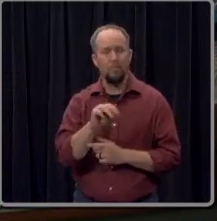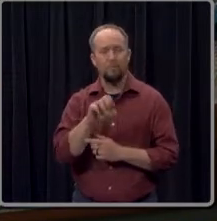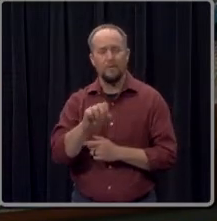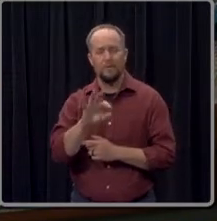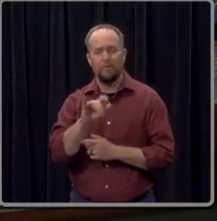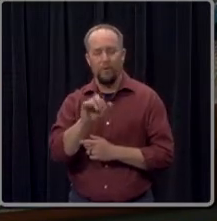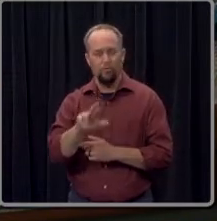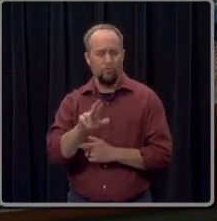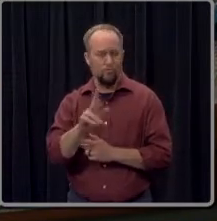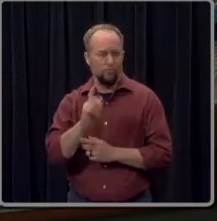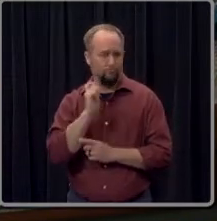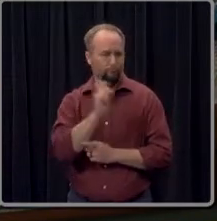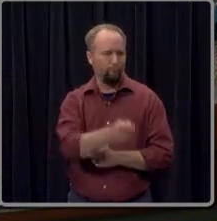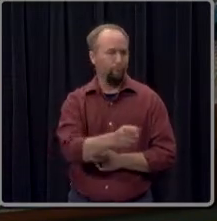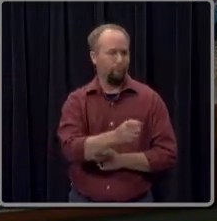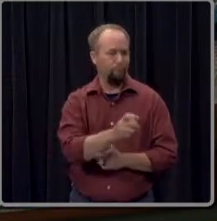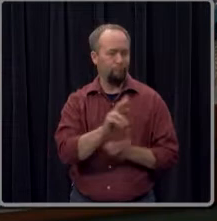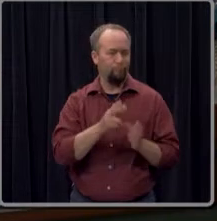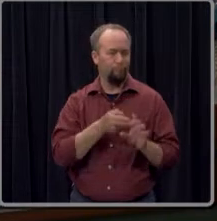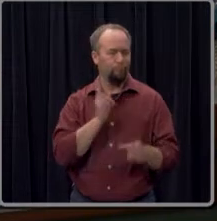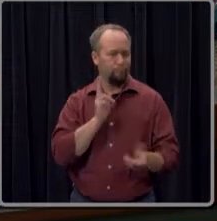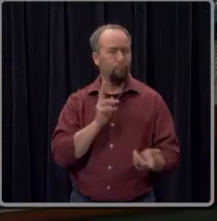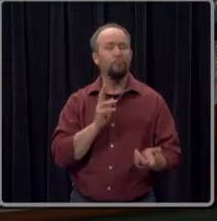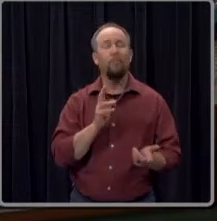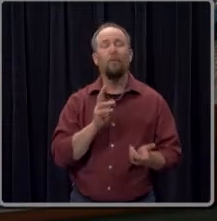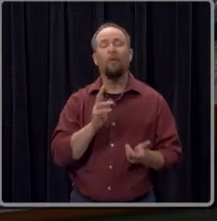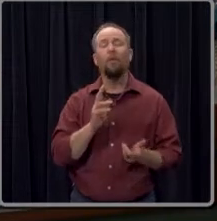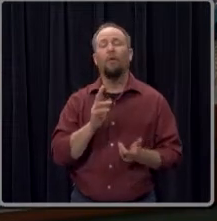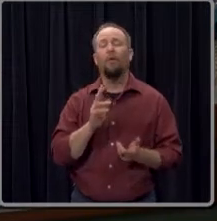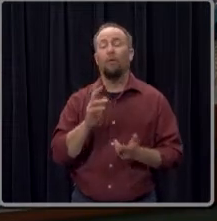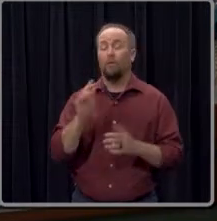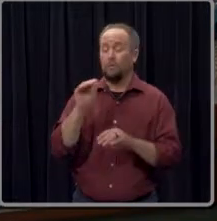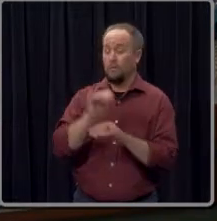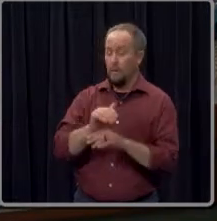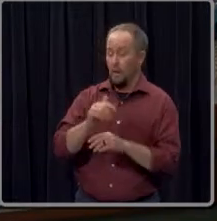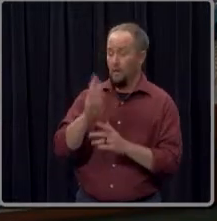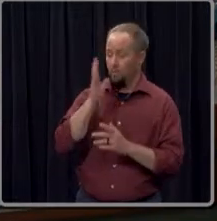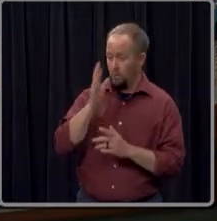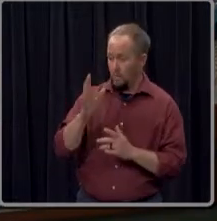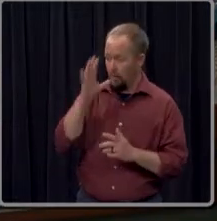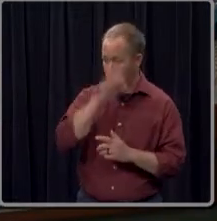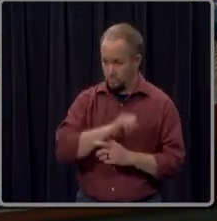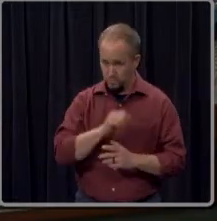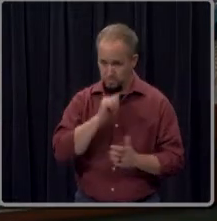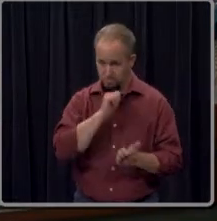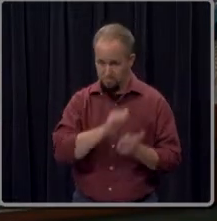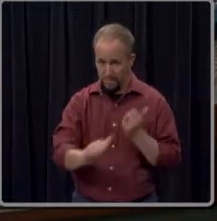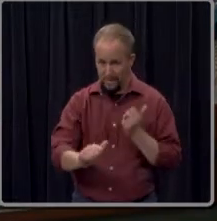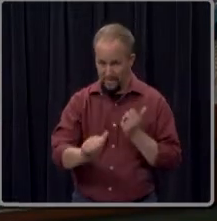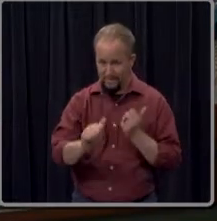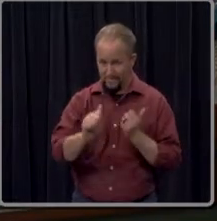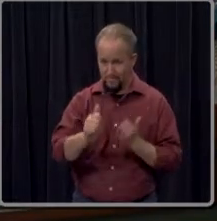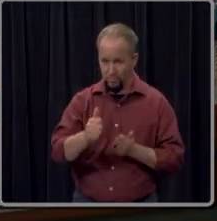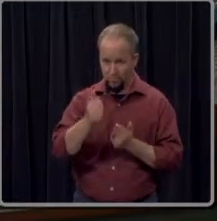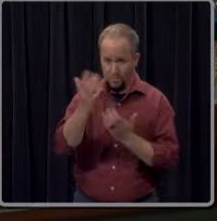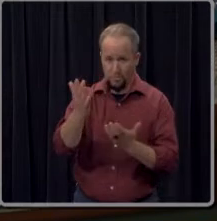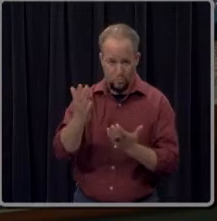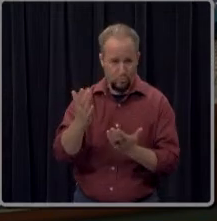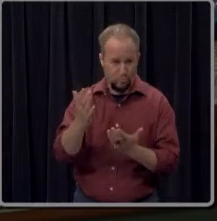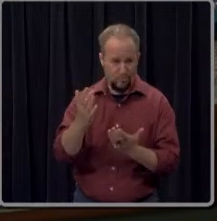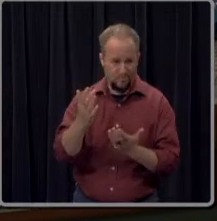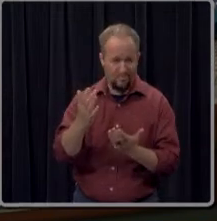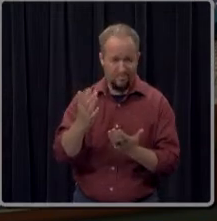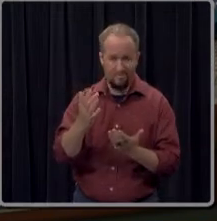resignation. Tonight, we will, I assume, pass a resolution to post and